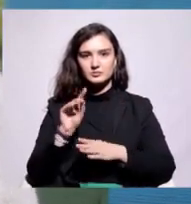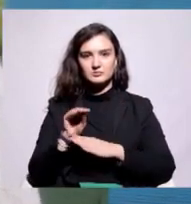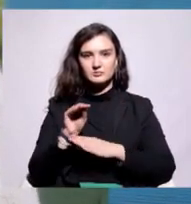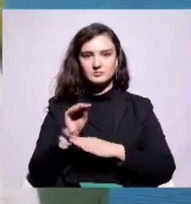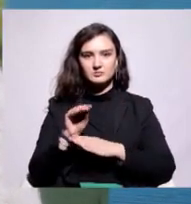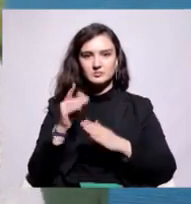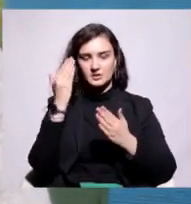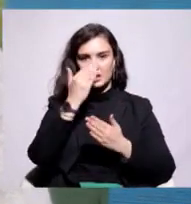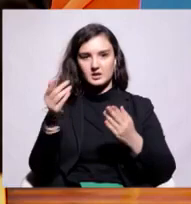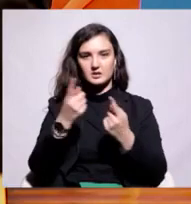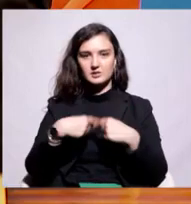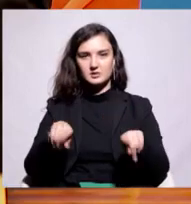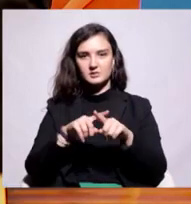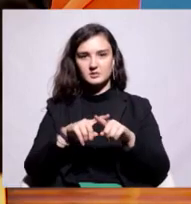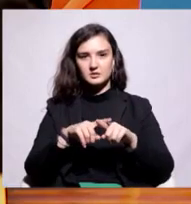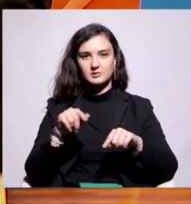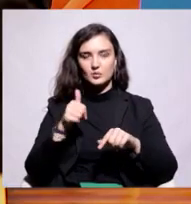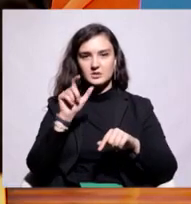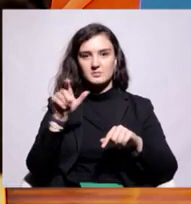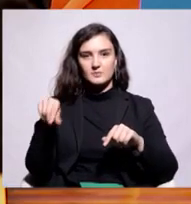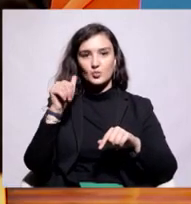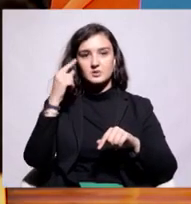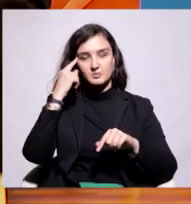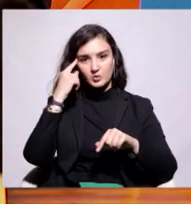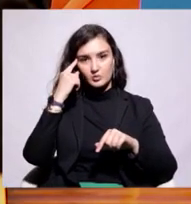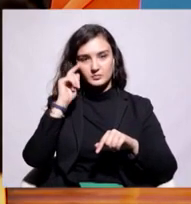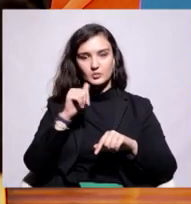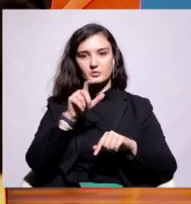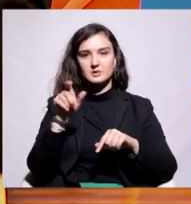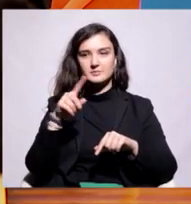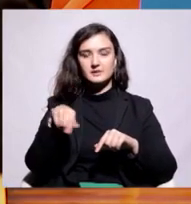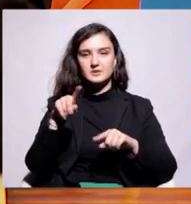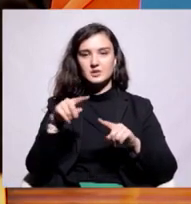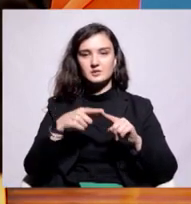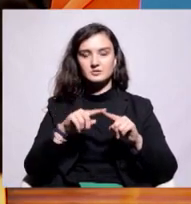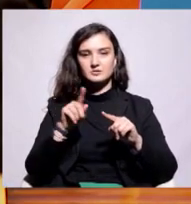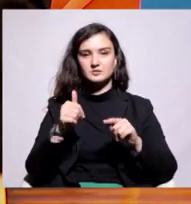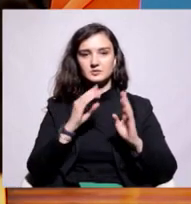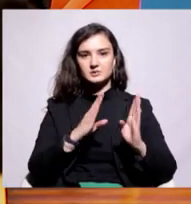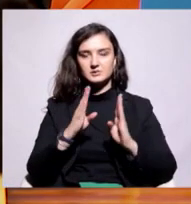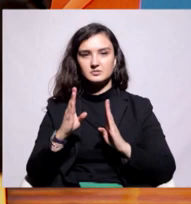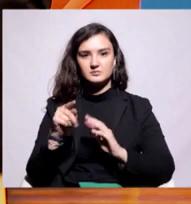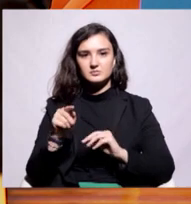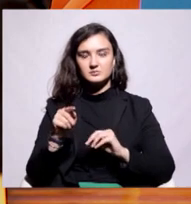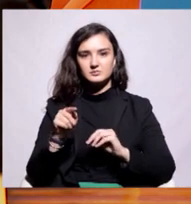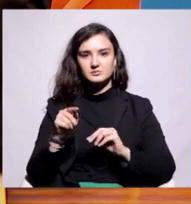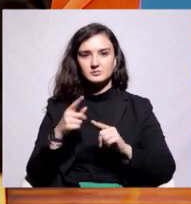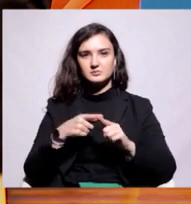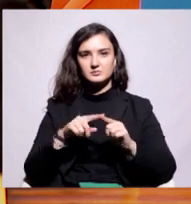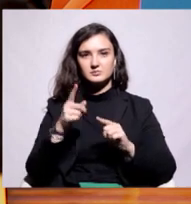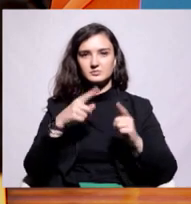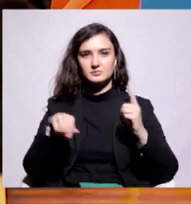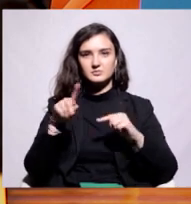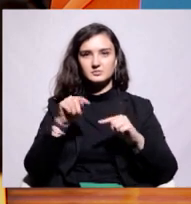criticize society, the way people think, the way people behave as well. And you can see that there's a skill